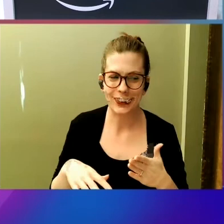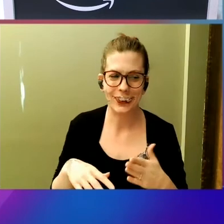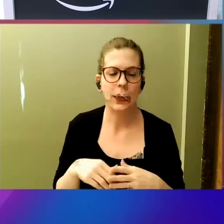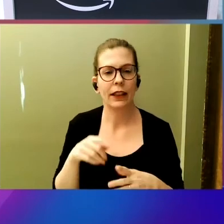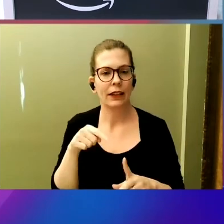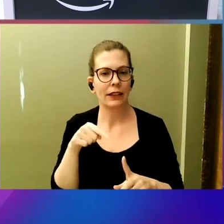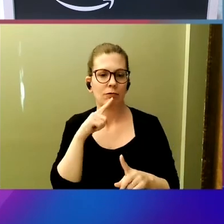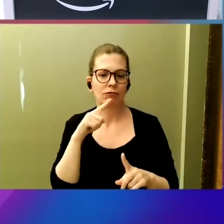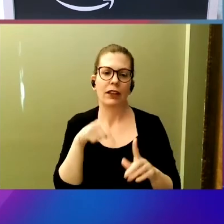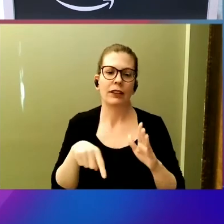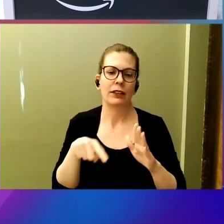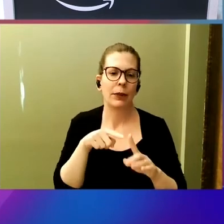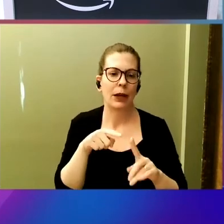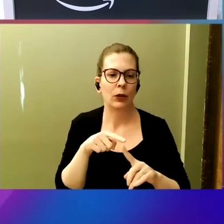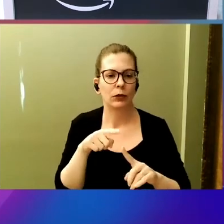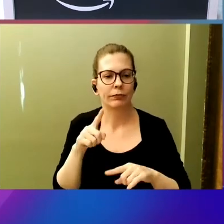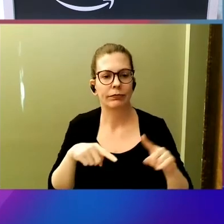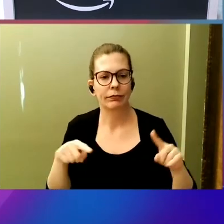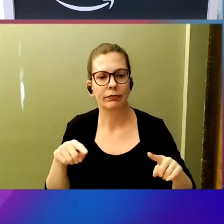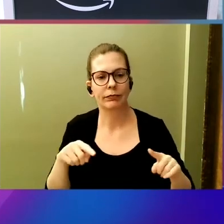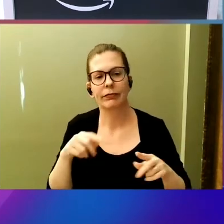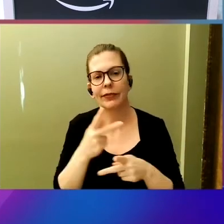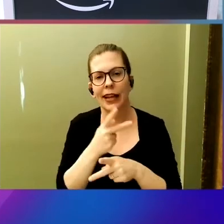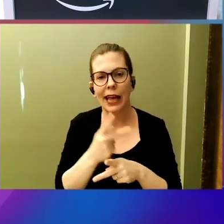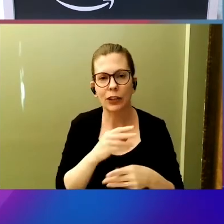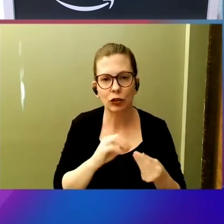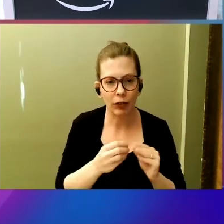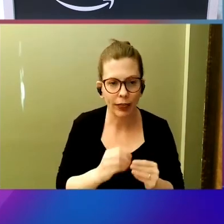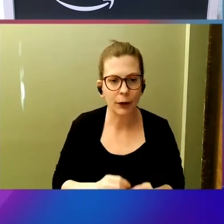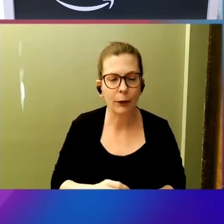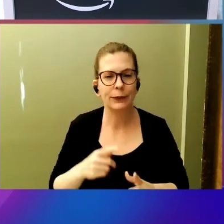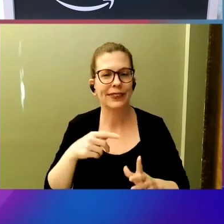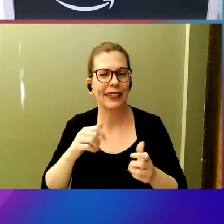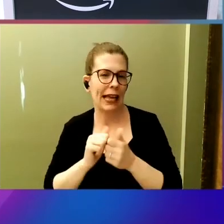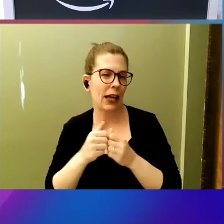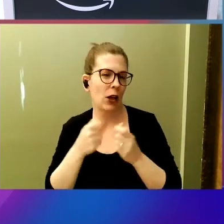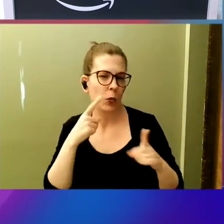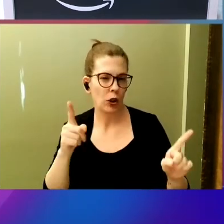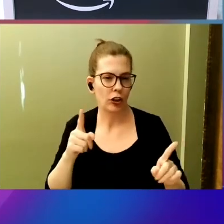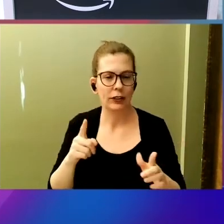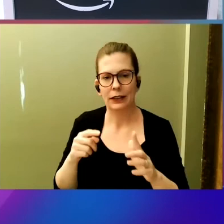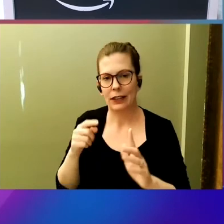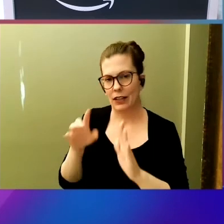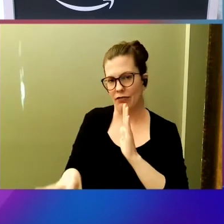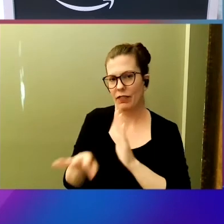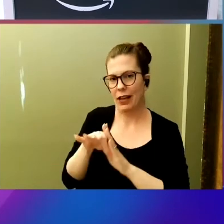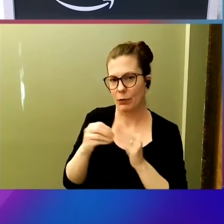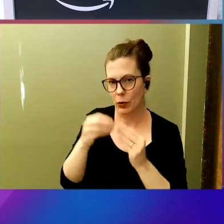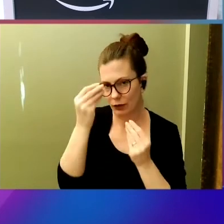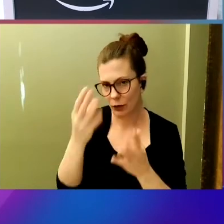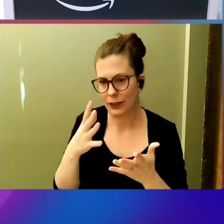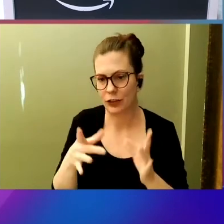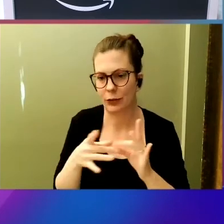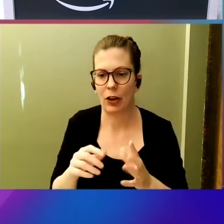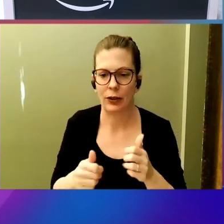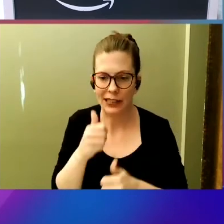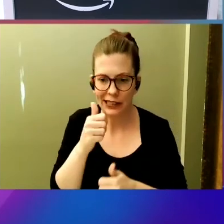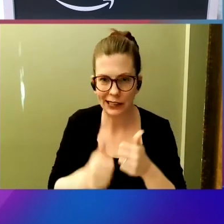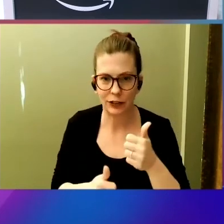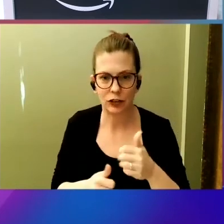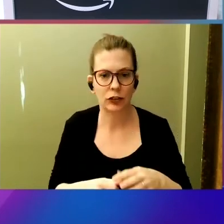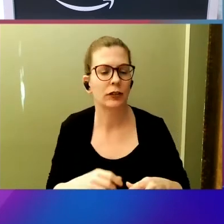algorithms, different algorithms and how they work. They can find more information about each, basically. We're assuming they've done the learn.